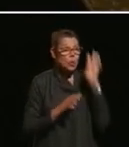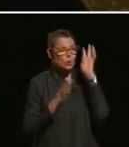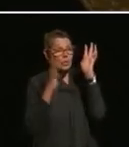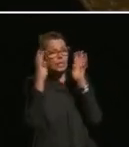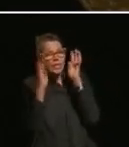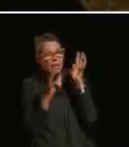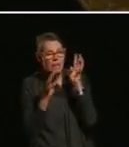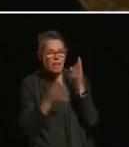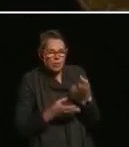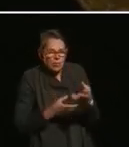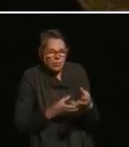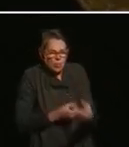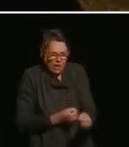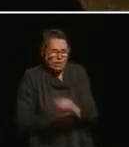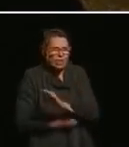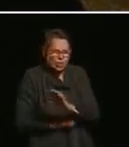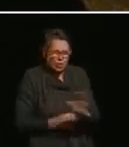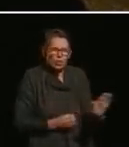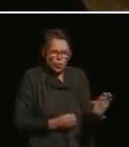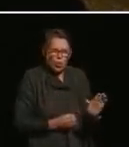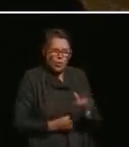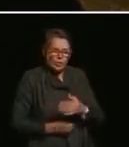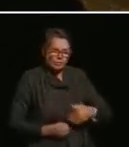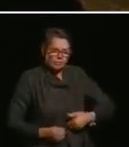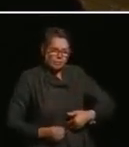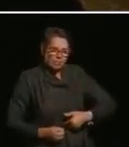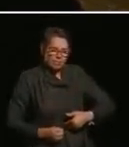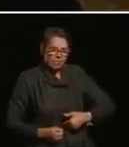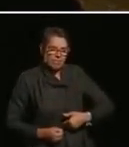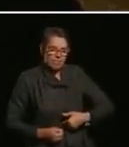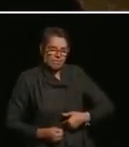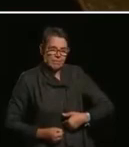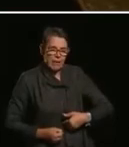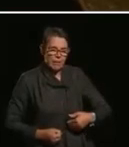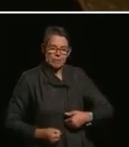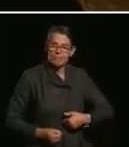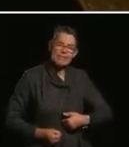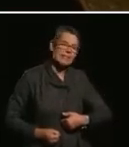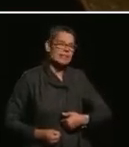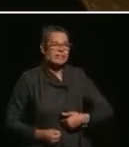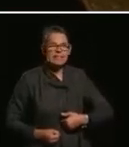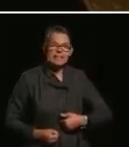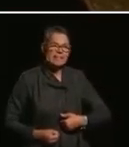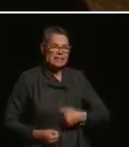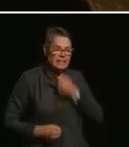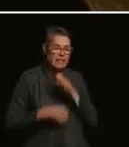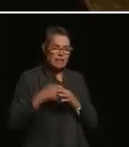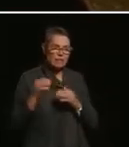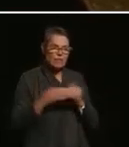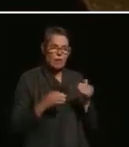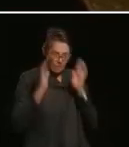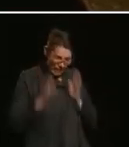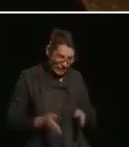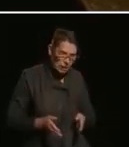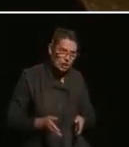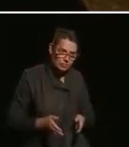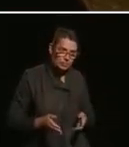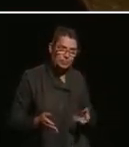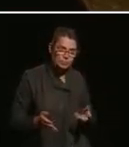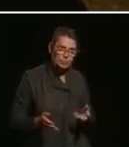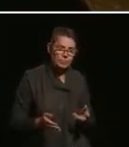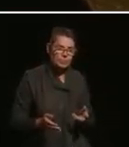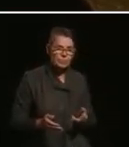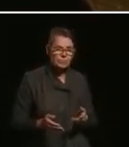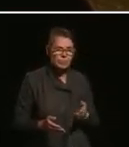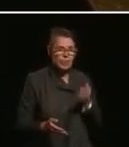that little bell inside goes off, listen. Whether it's a few words in a song